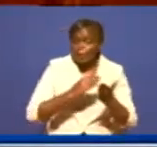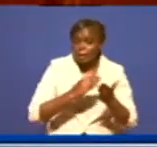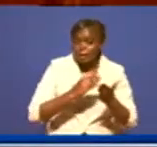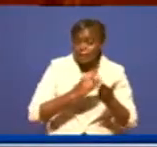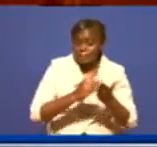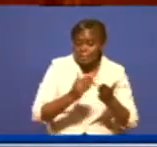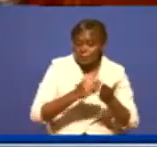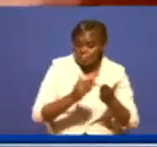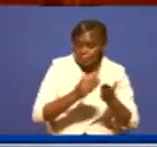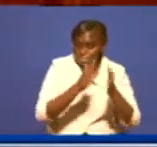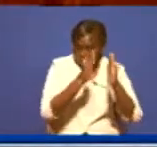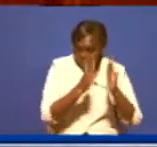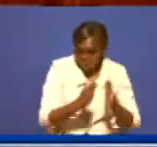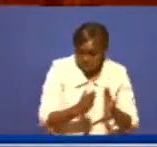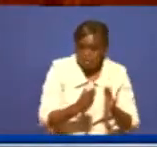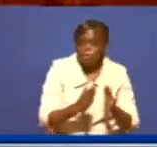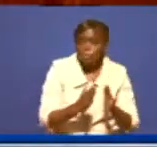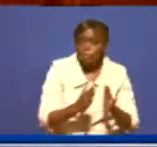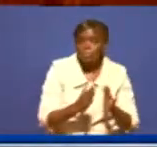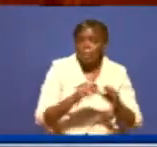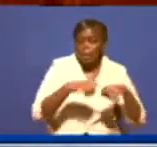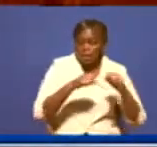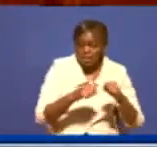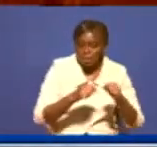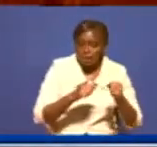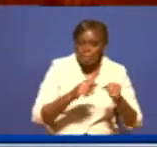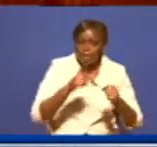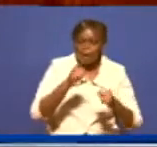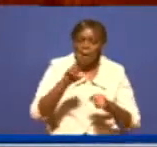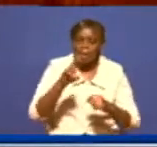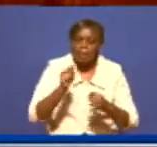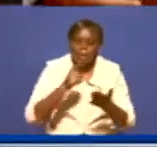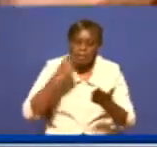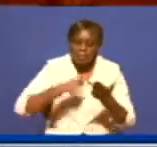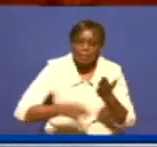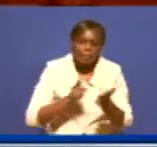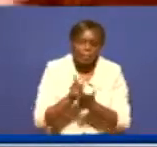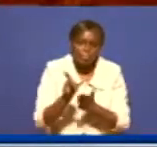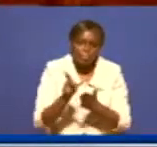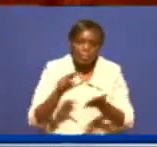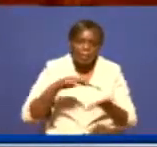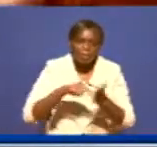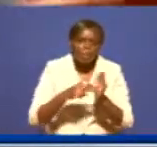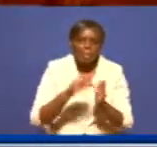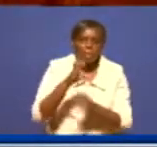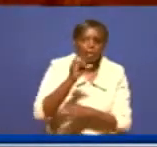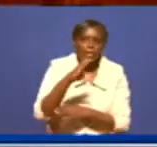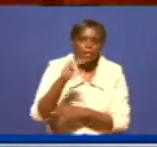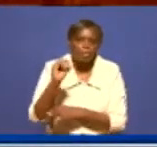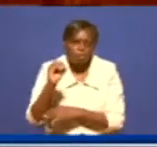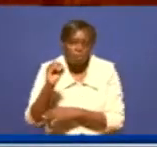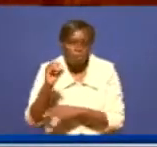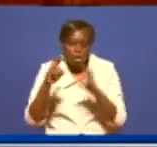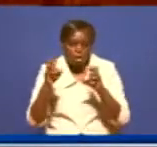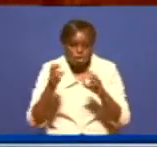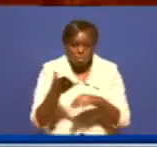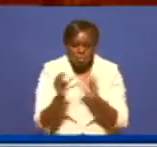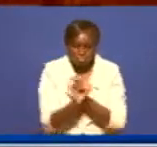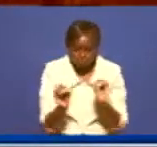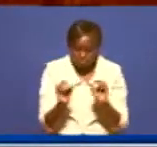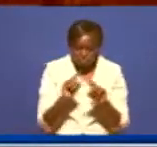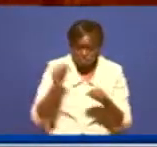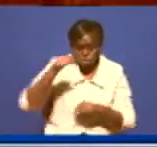pay any taxes to KRA, then the escrow issue would not come into play. But